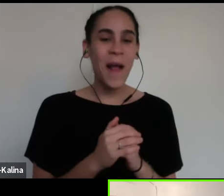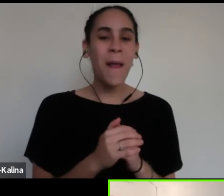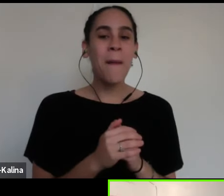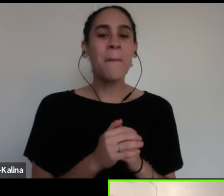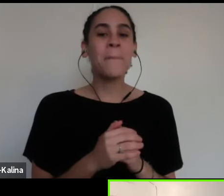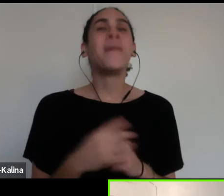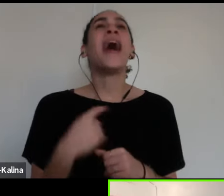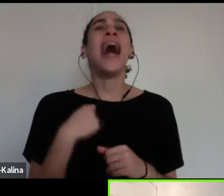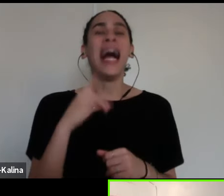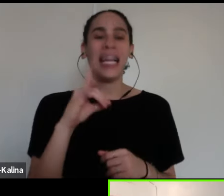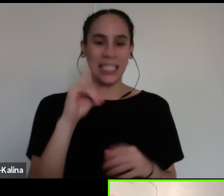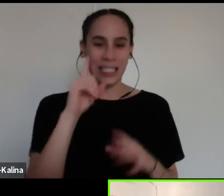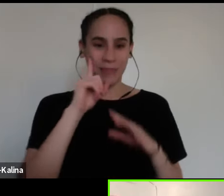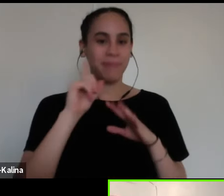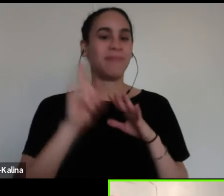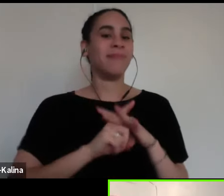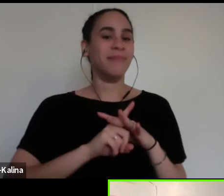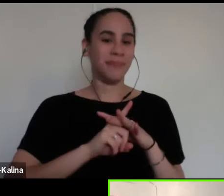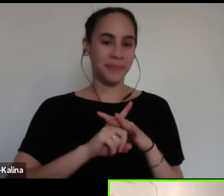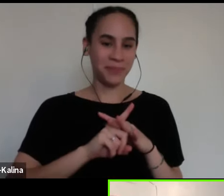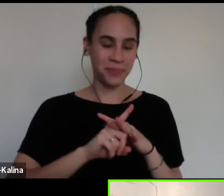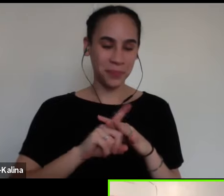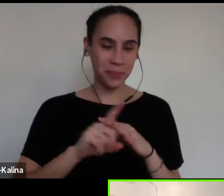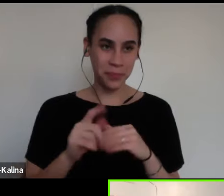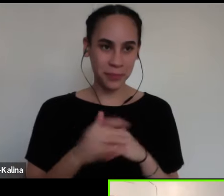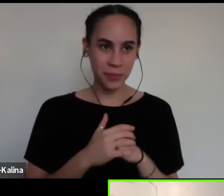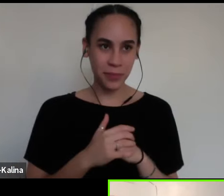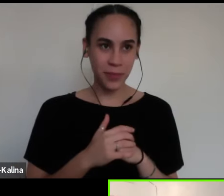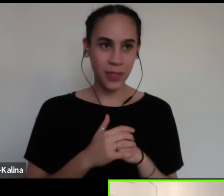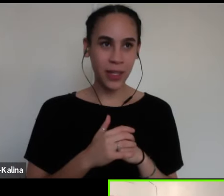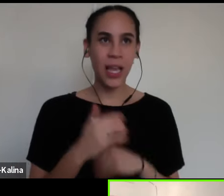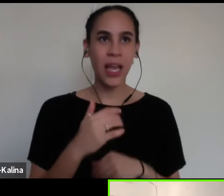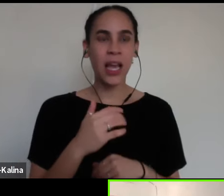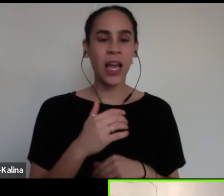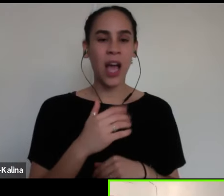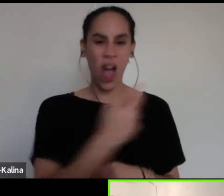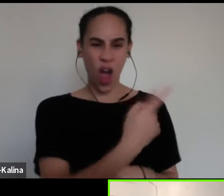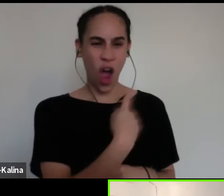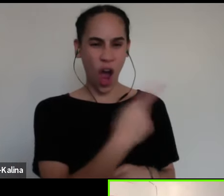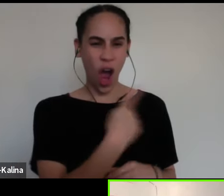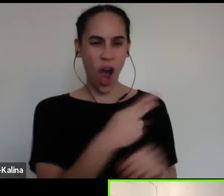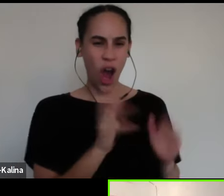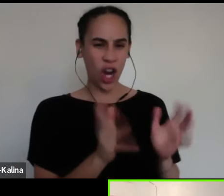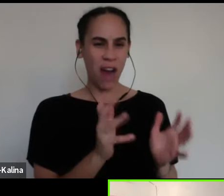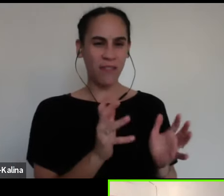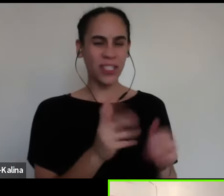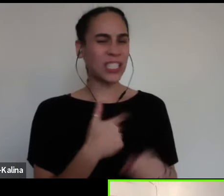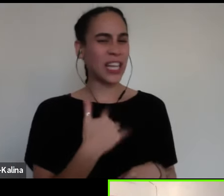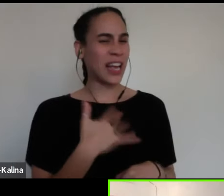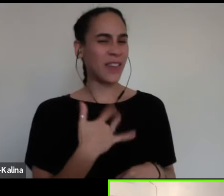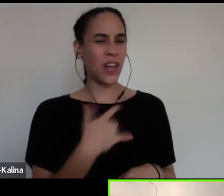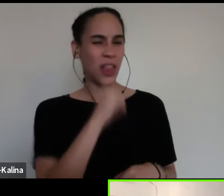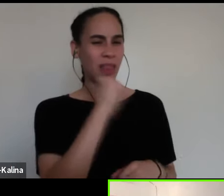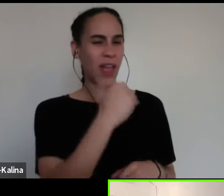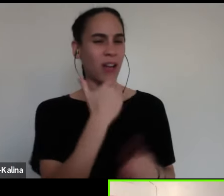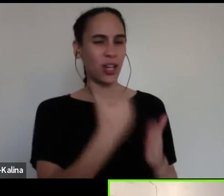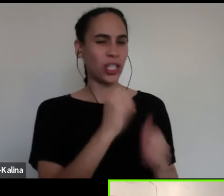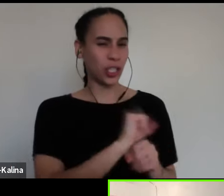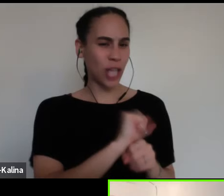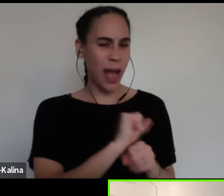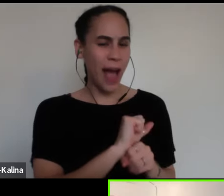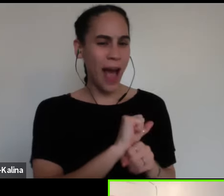of something because I didn't feel in our conversation that I did a good job sort of explaining what I